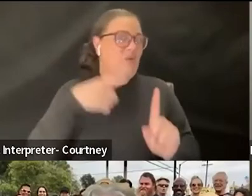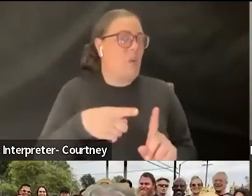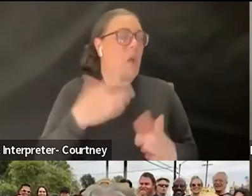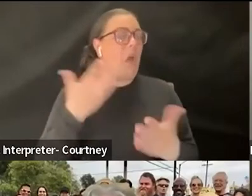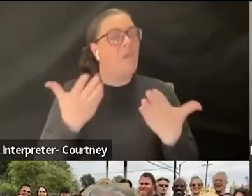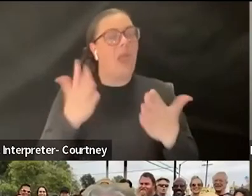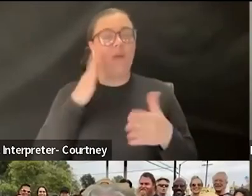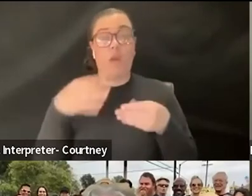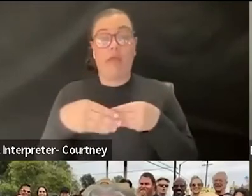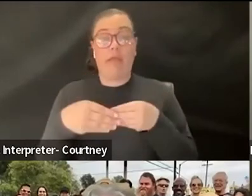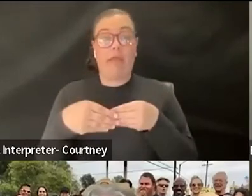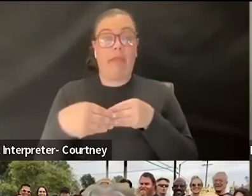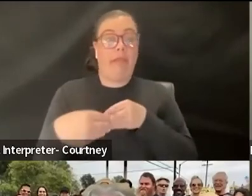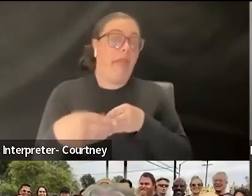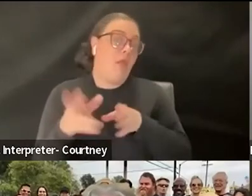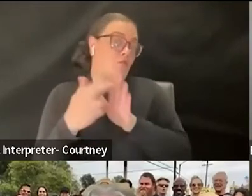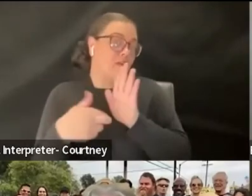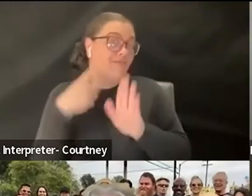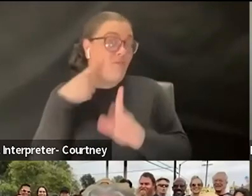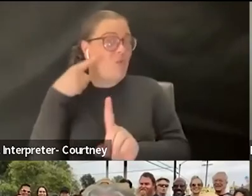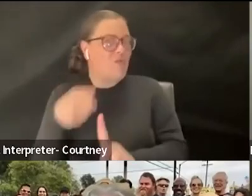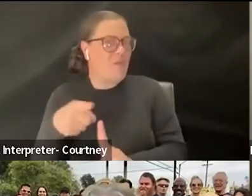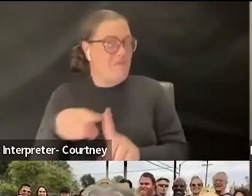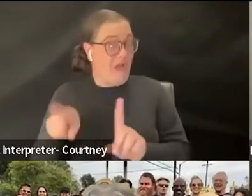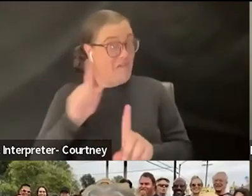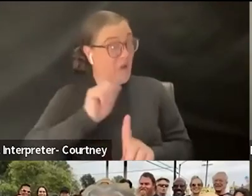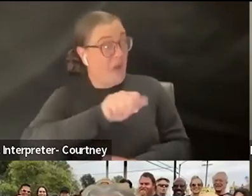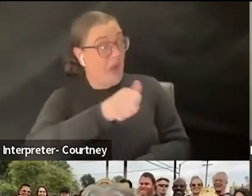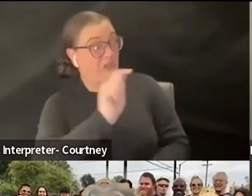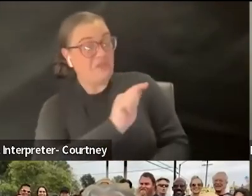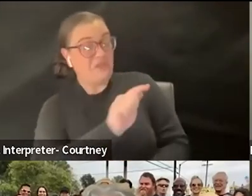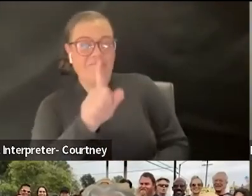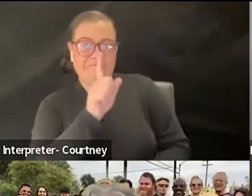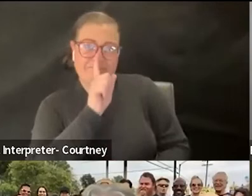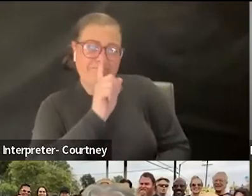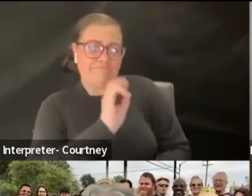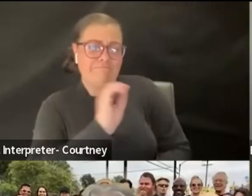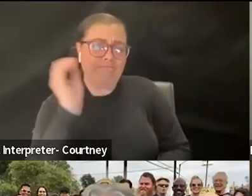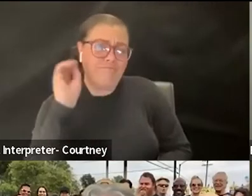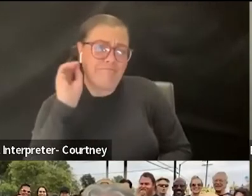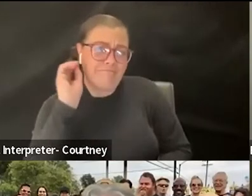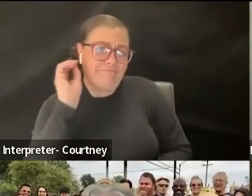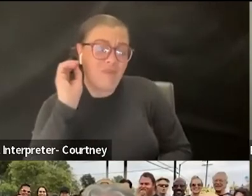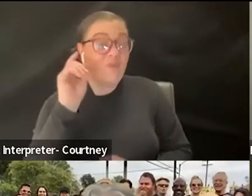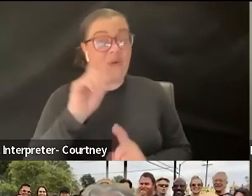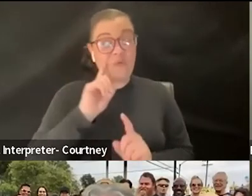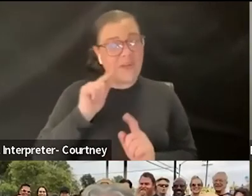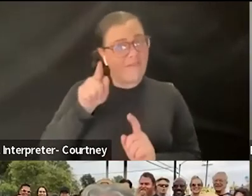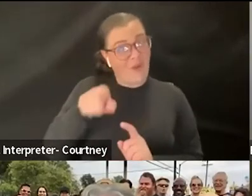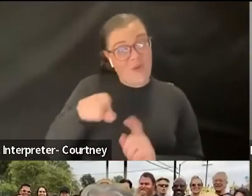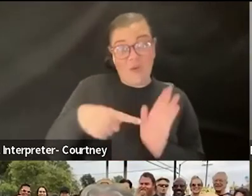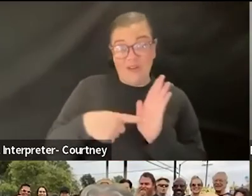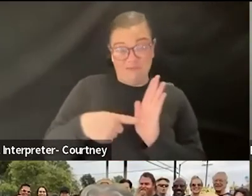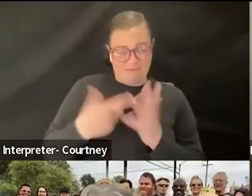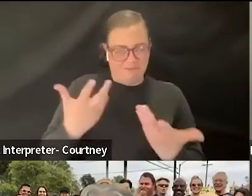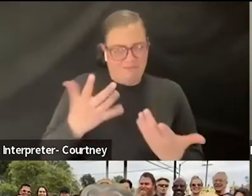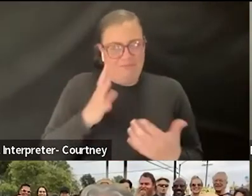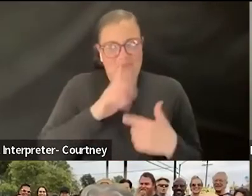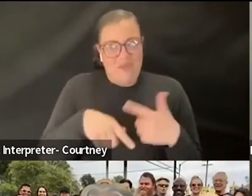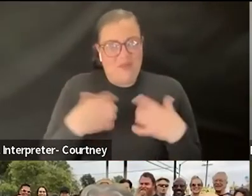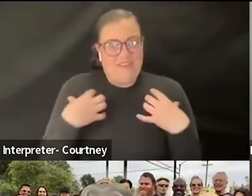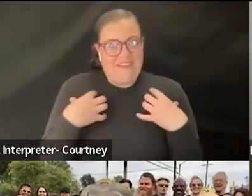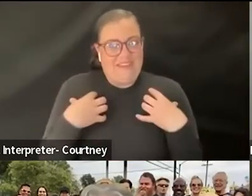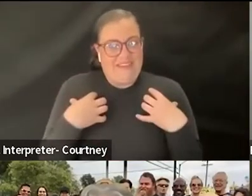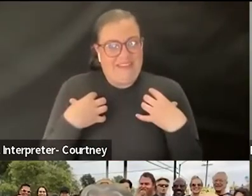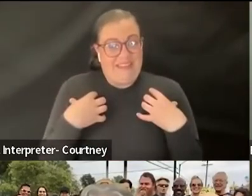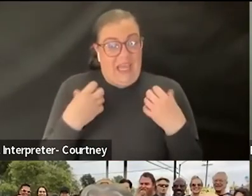in that example, right? Even just unsafe, like humans need sleep. And that you have someone to call, that there's professional and that there's,